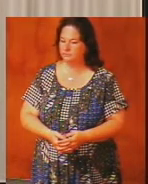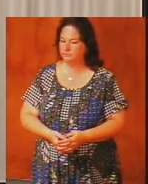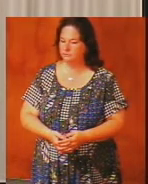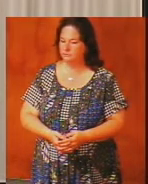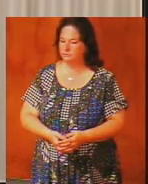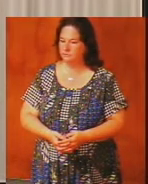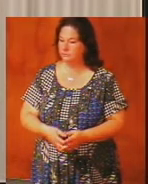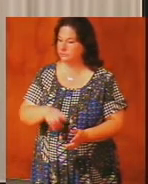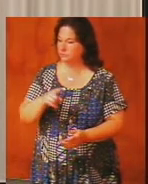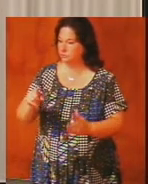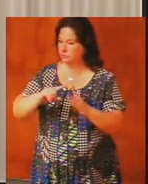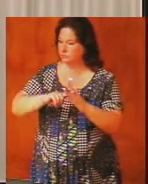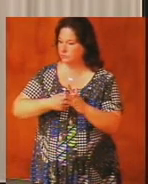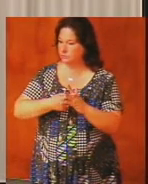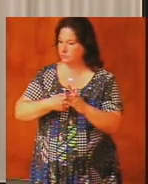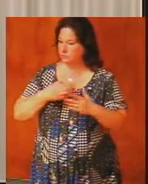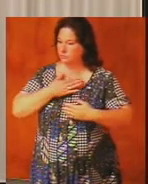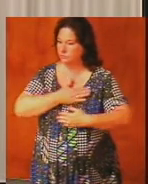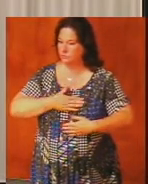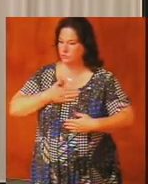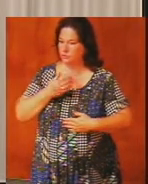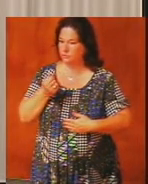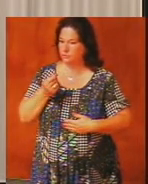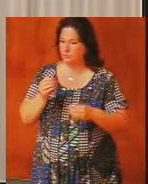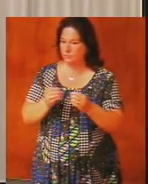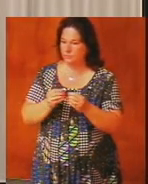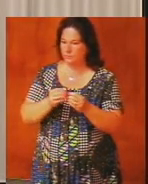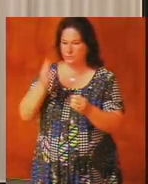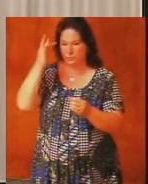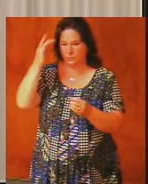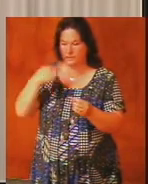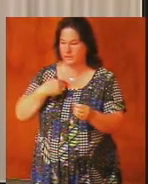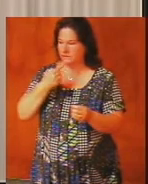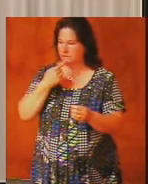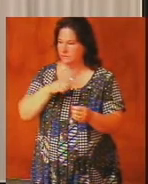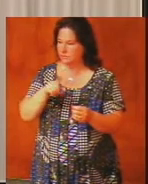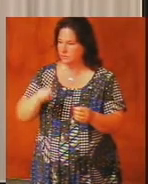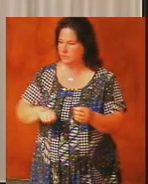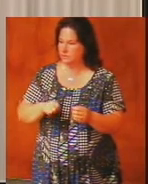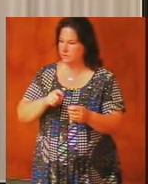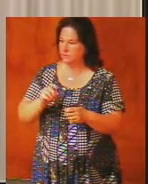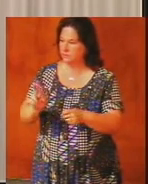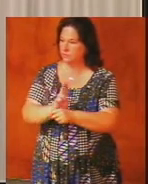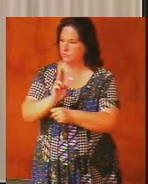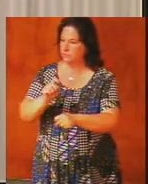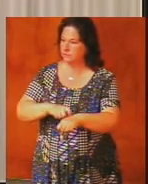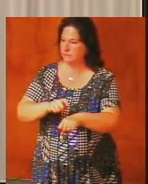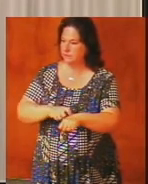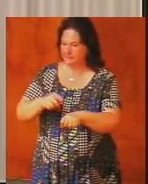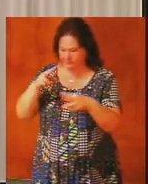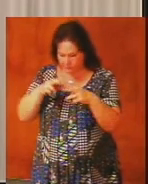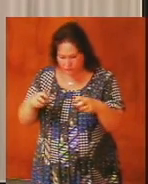Are you beginning to appreciate a bit more why I said you got to spend time digging?